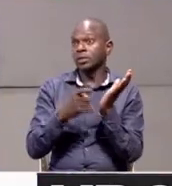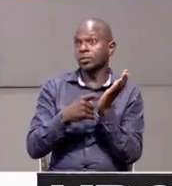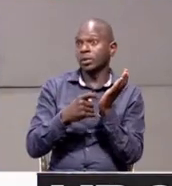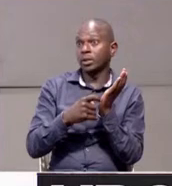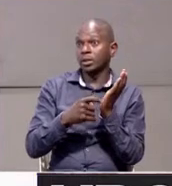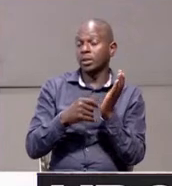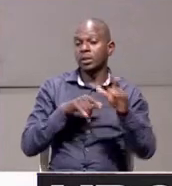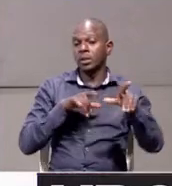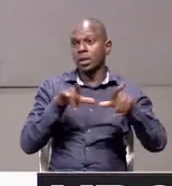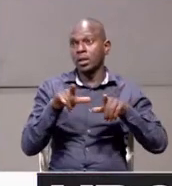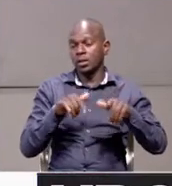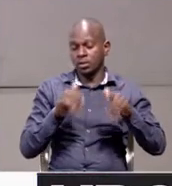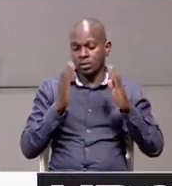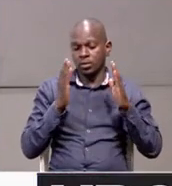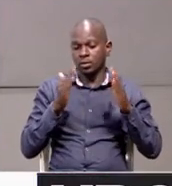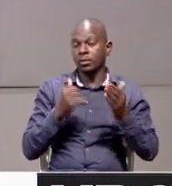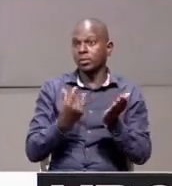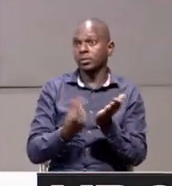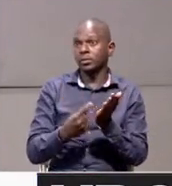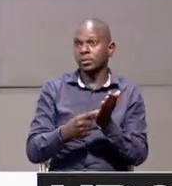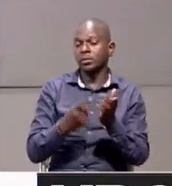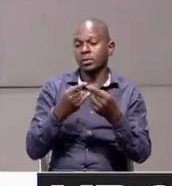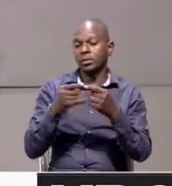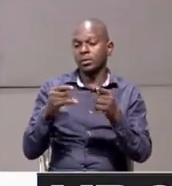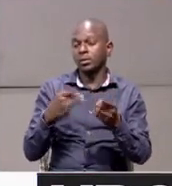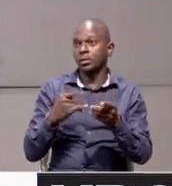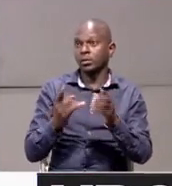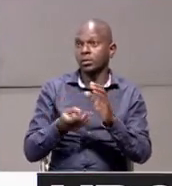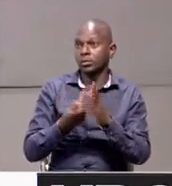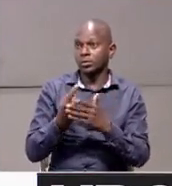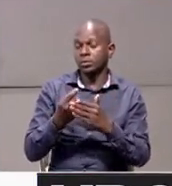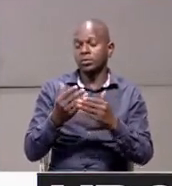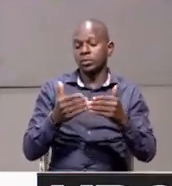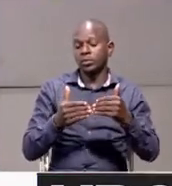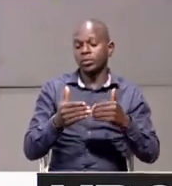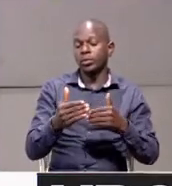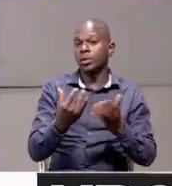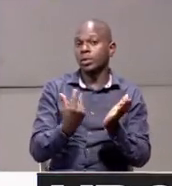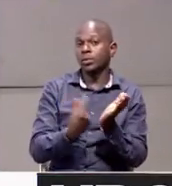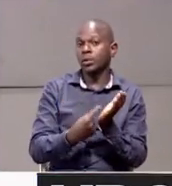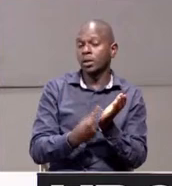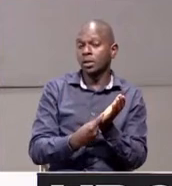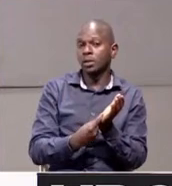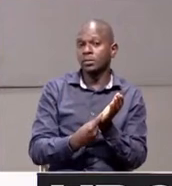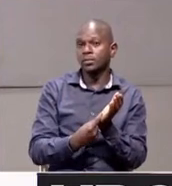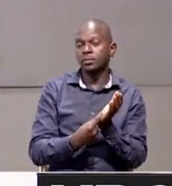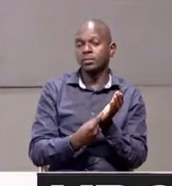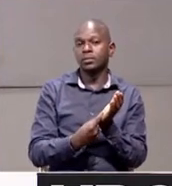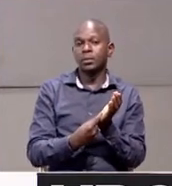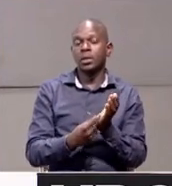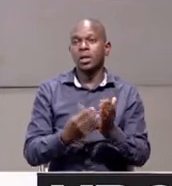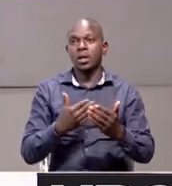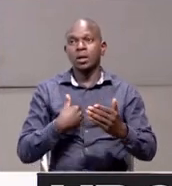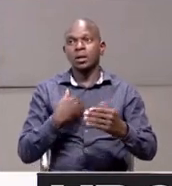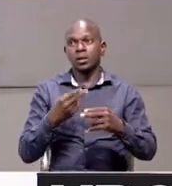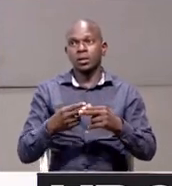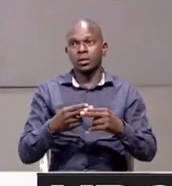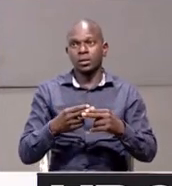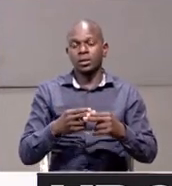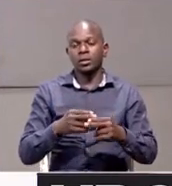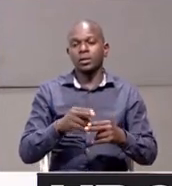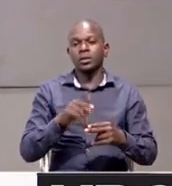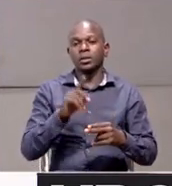also emphasized for Ugandans to tap into various opportunities beyond Uganda. My name is Tibaga